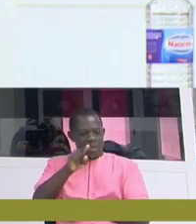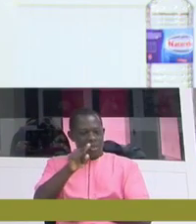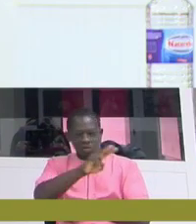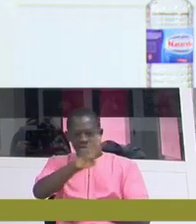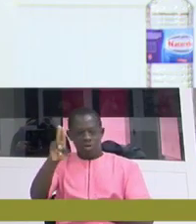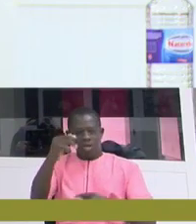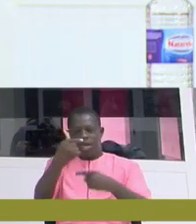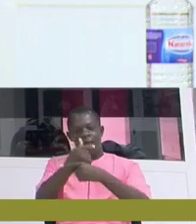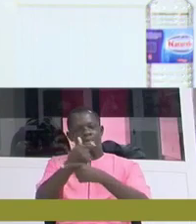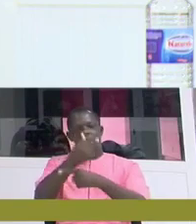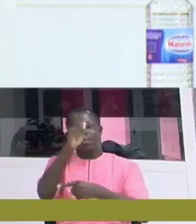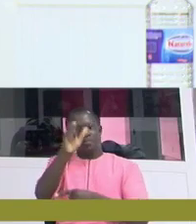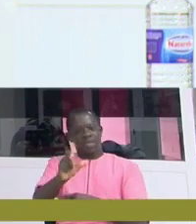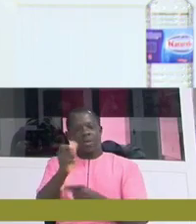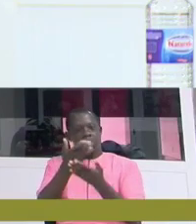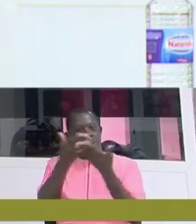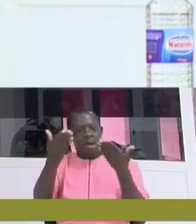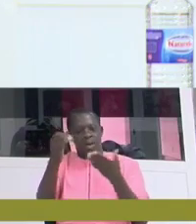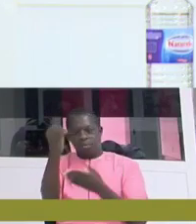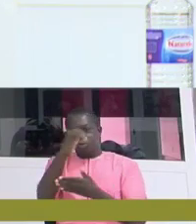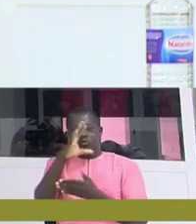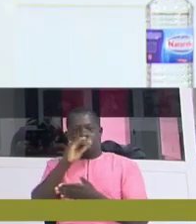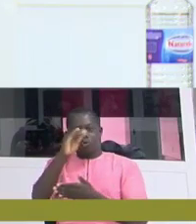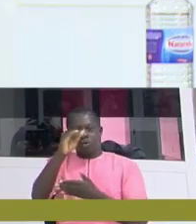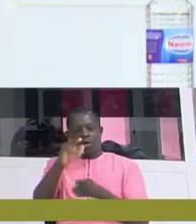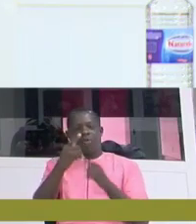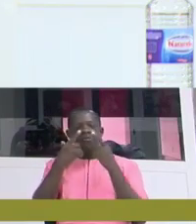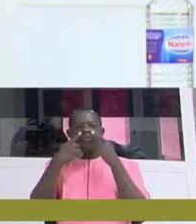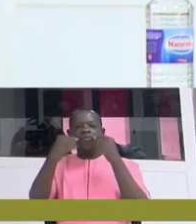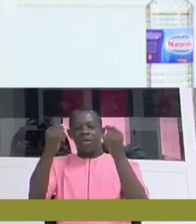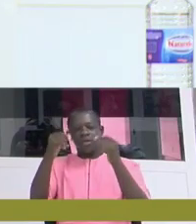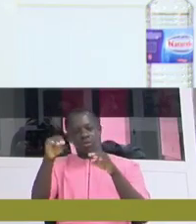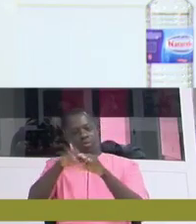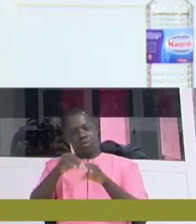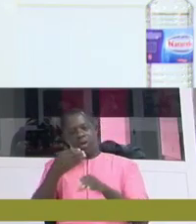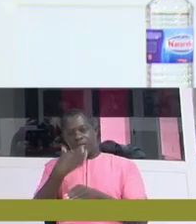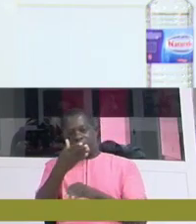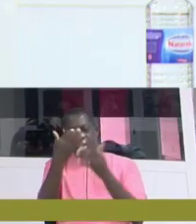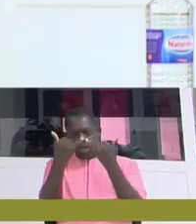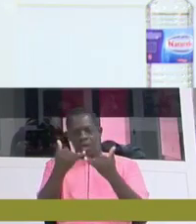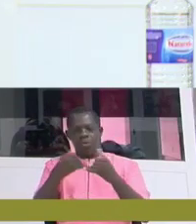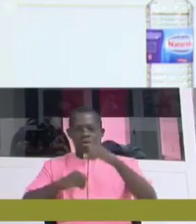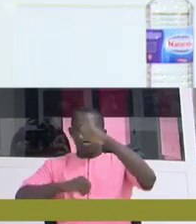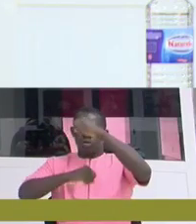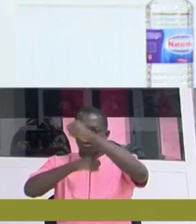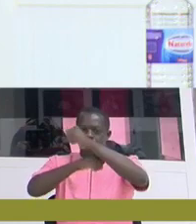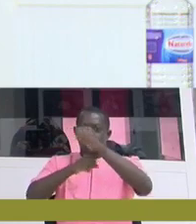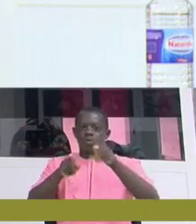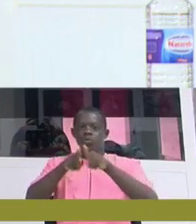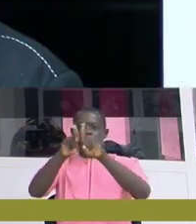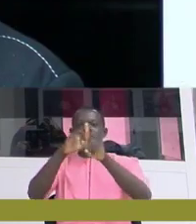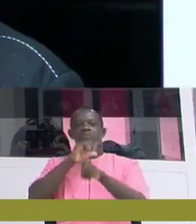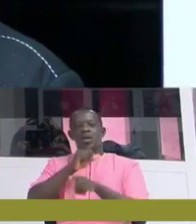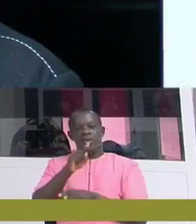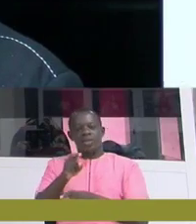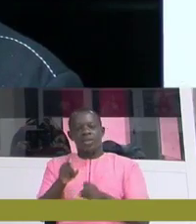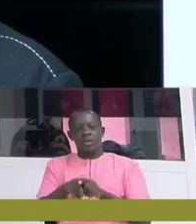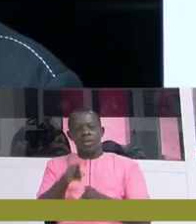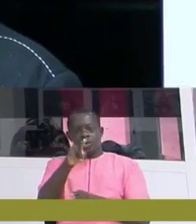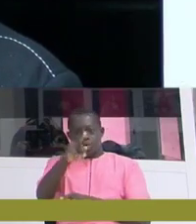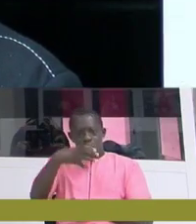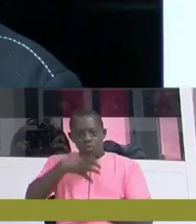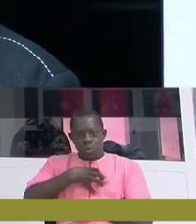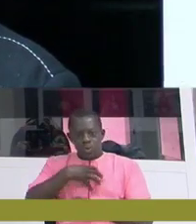properly, he's not a Gambian. Kaya saibo fasalante. Now you want to side with him. Were you implying that Assis Tamba